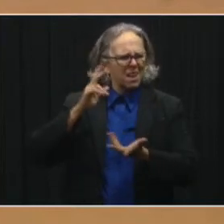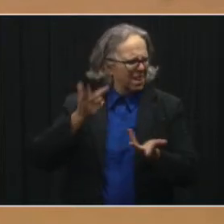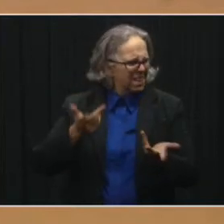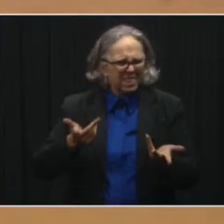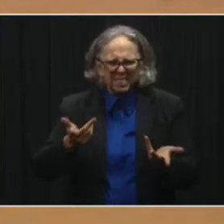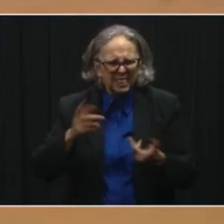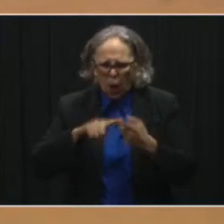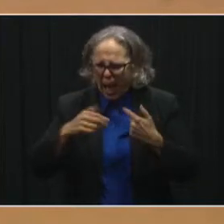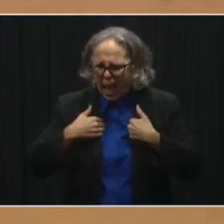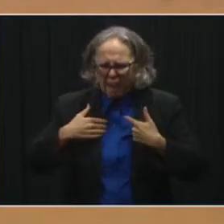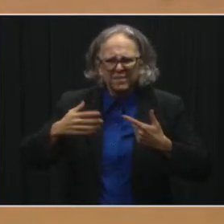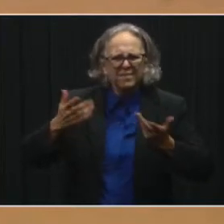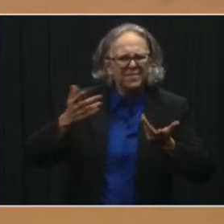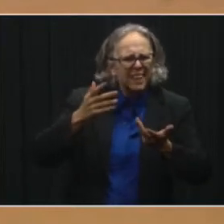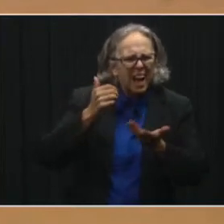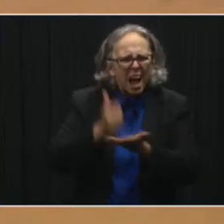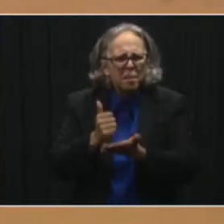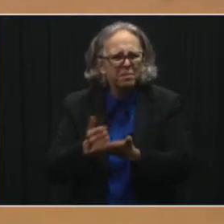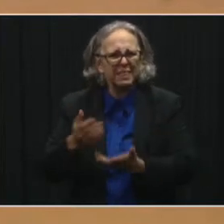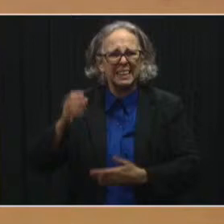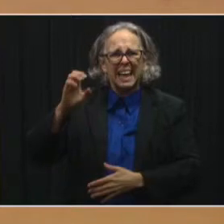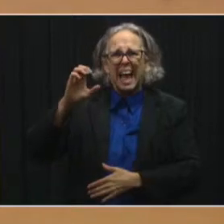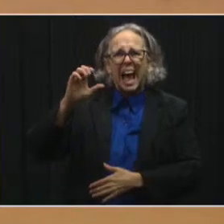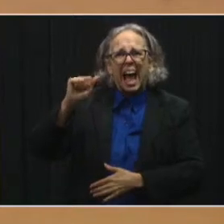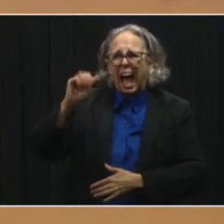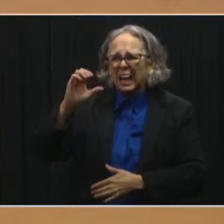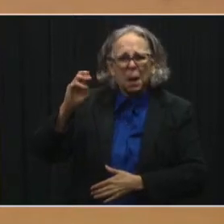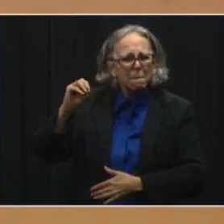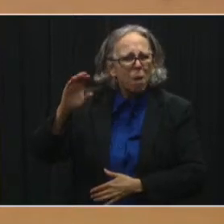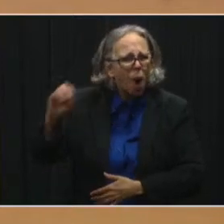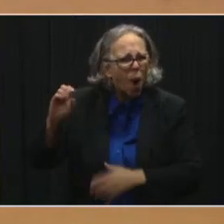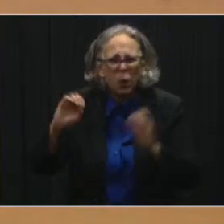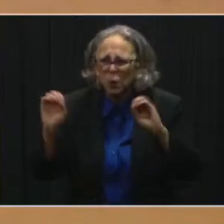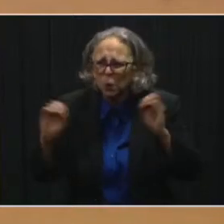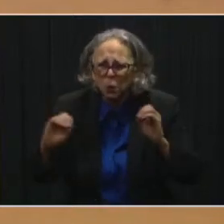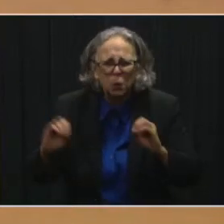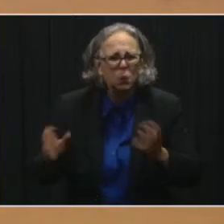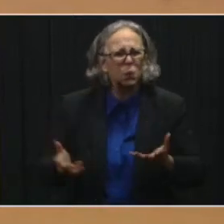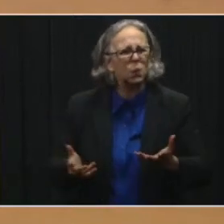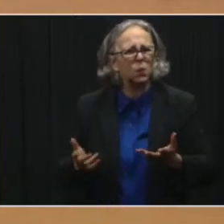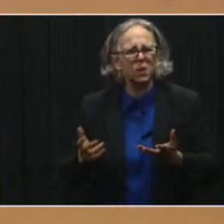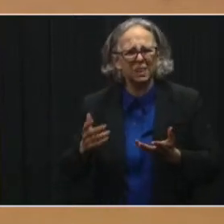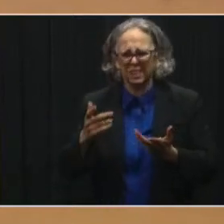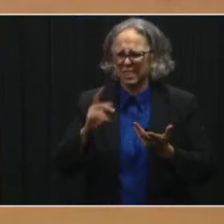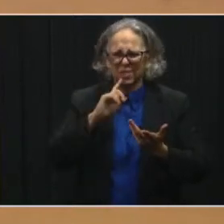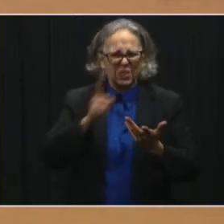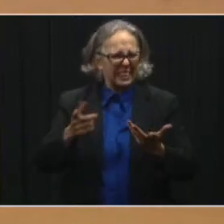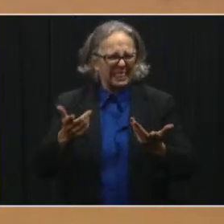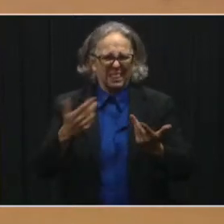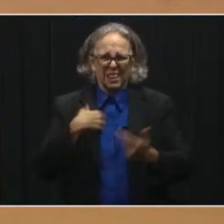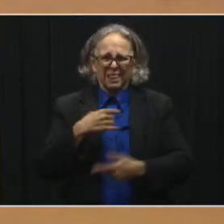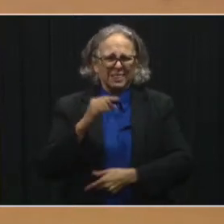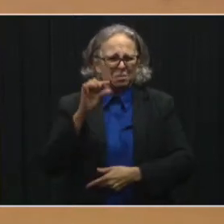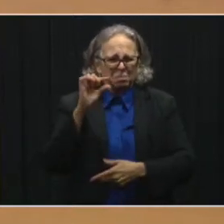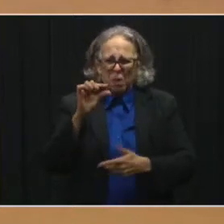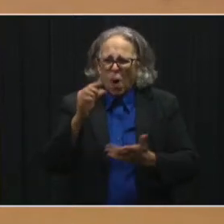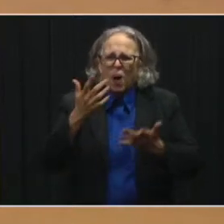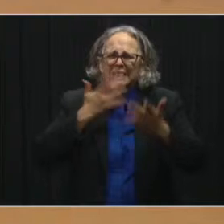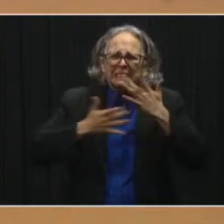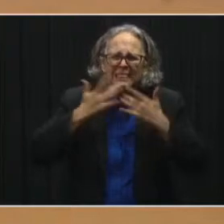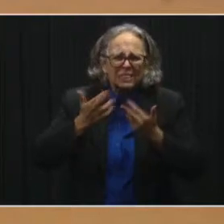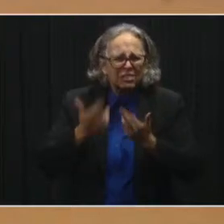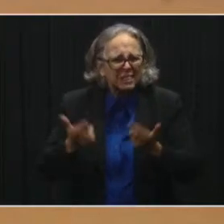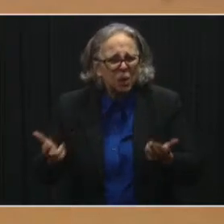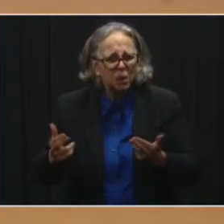that. We are at the bare minimum already, being at the lowest care of the rung